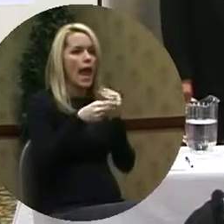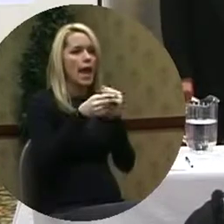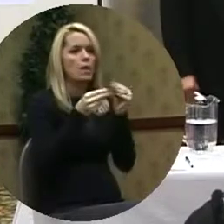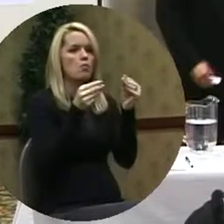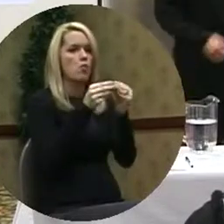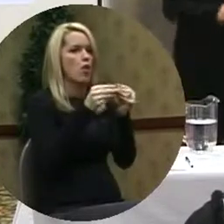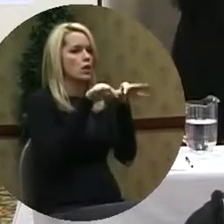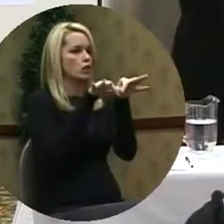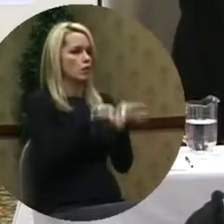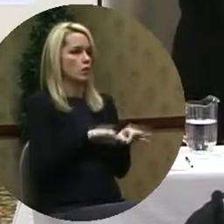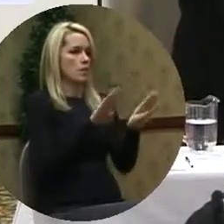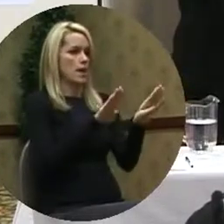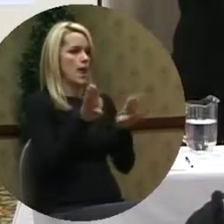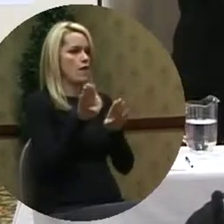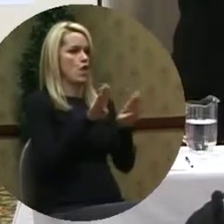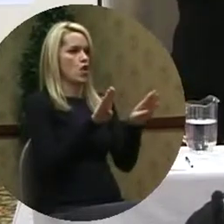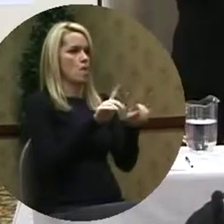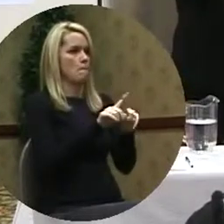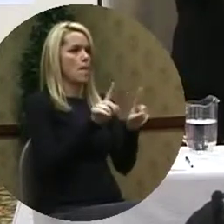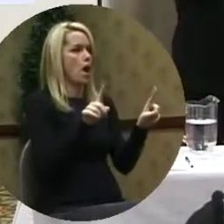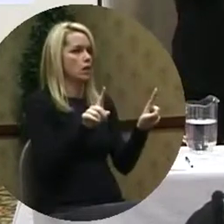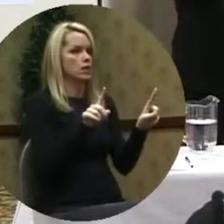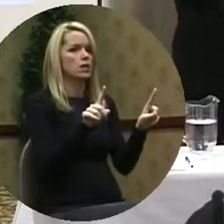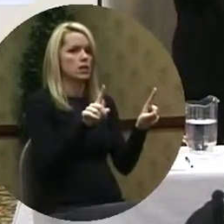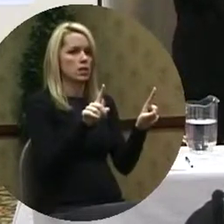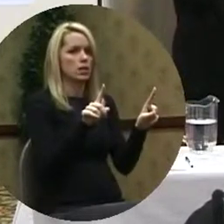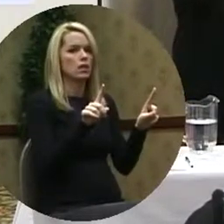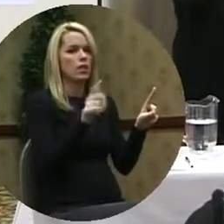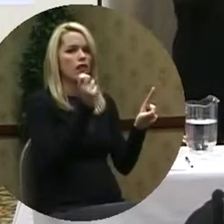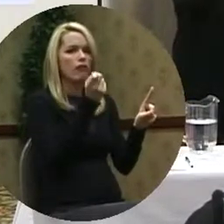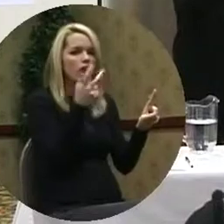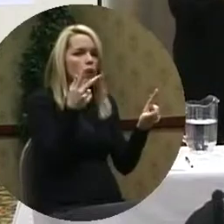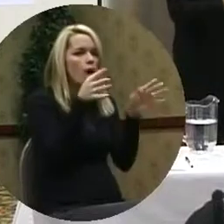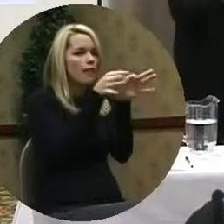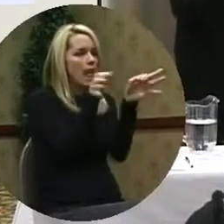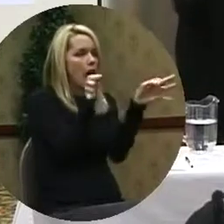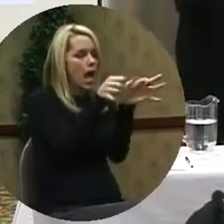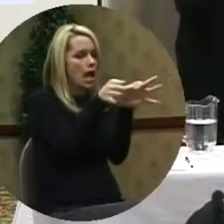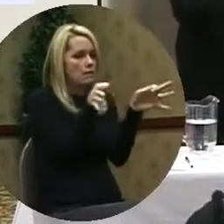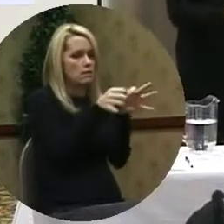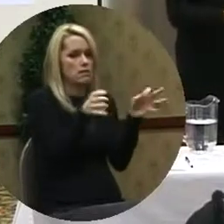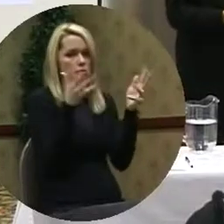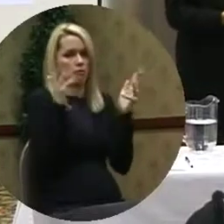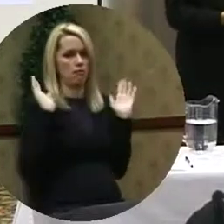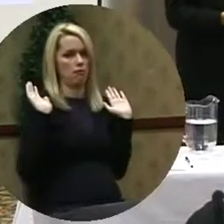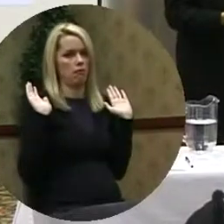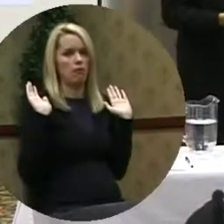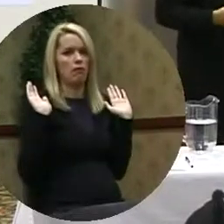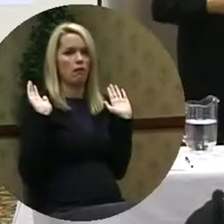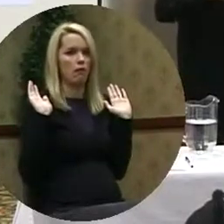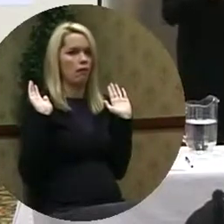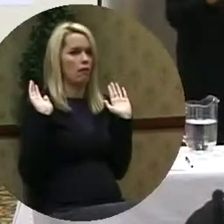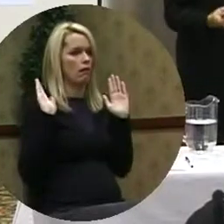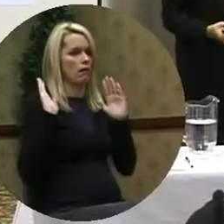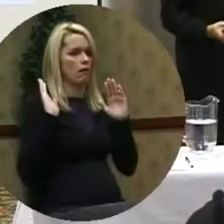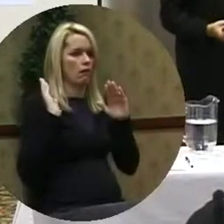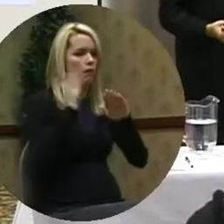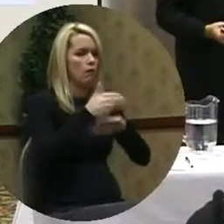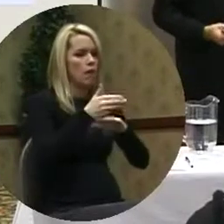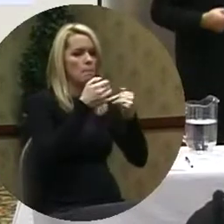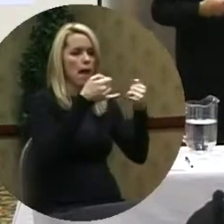is that you see, but just bring it all down into just a couple of lines. So she crosses boundaries, gets into